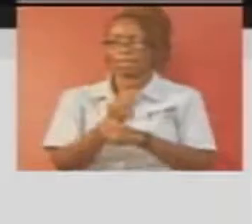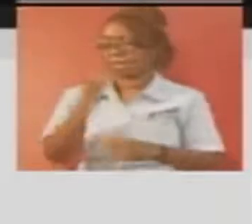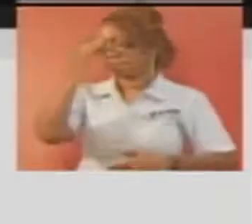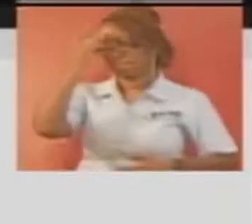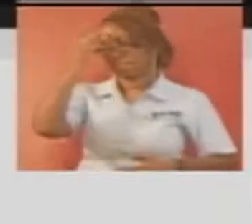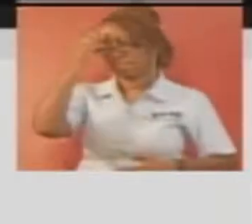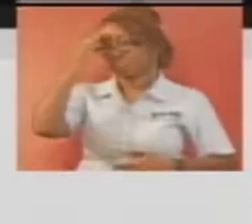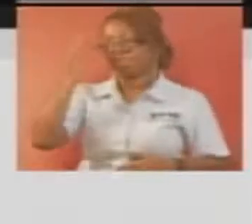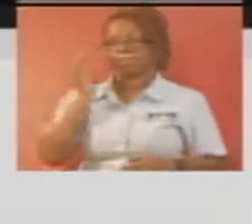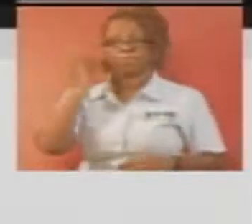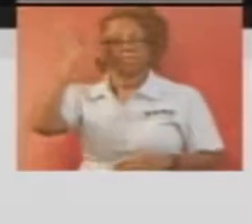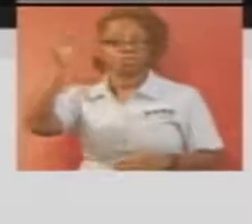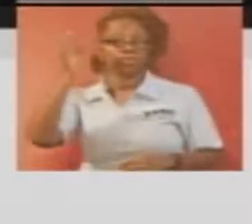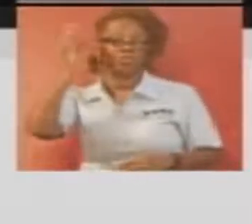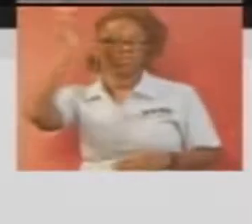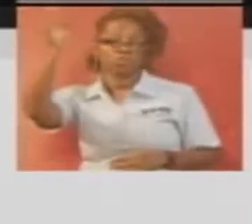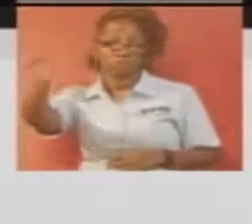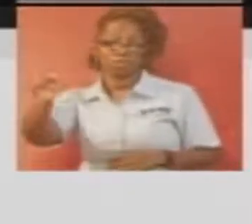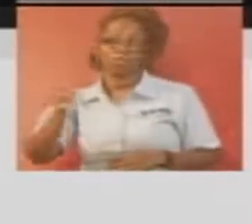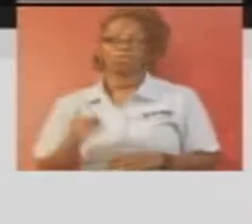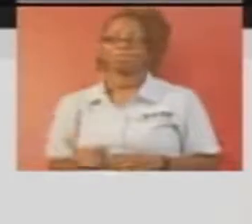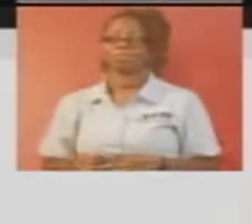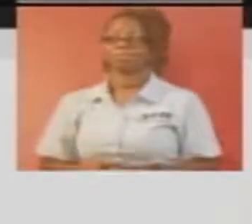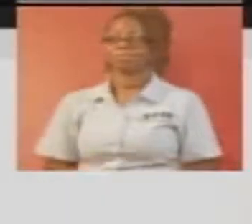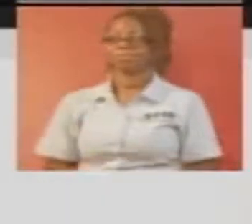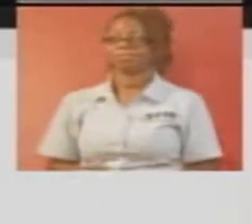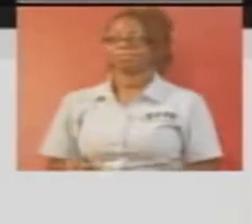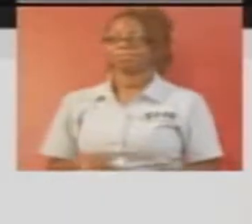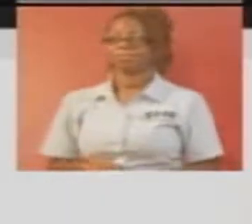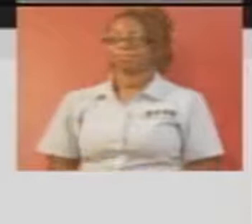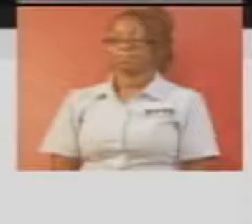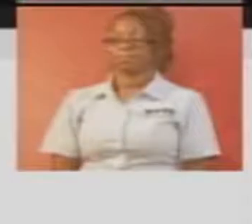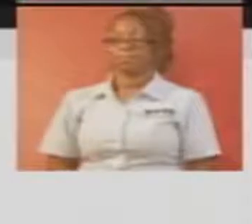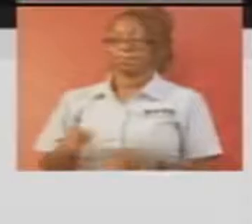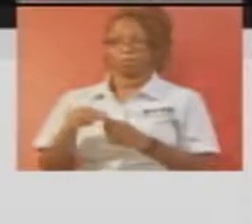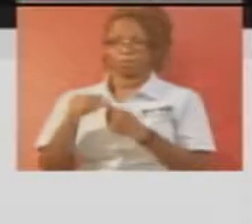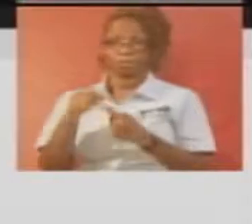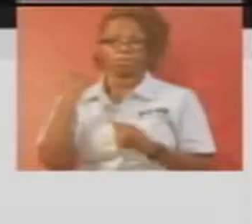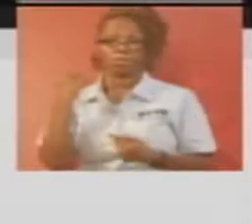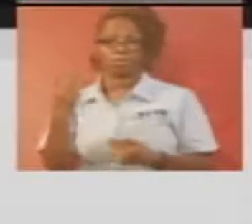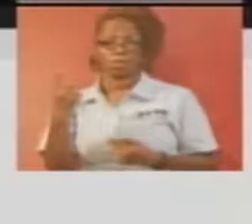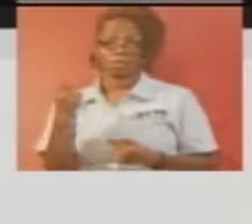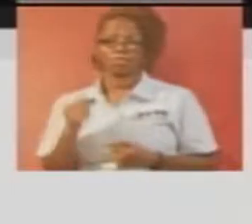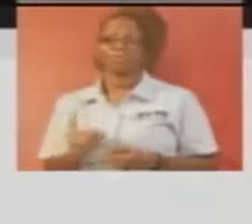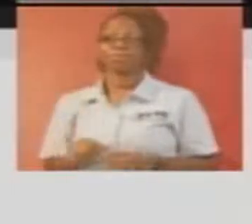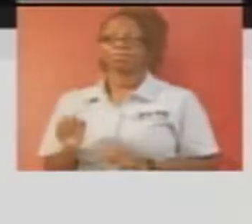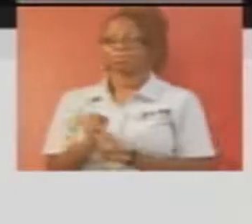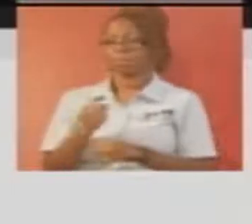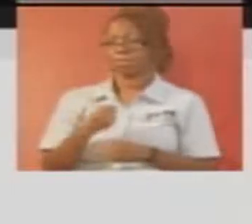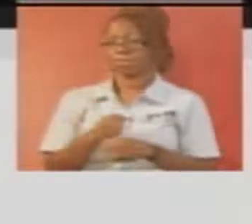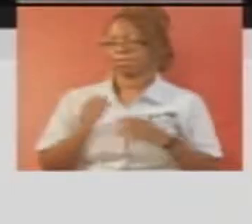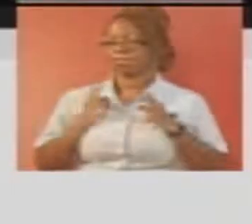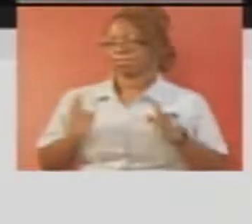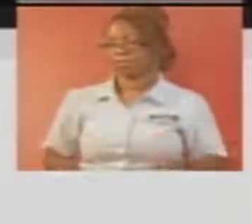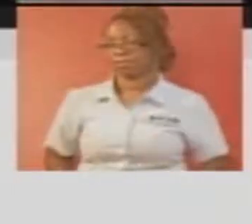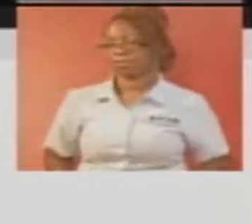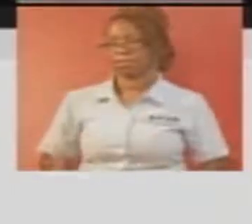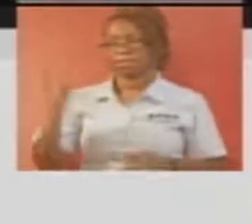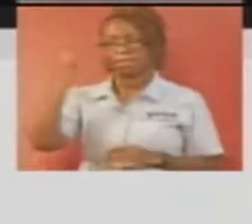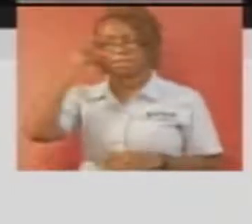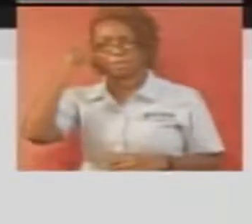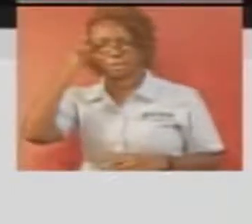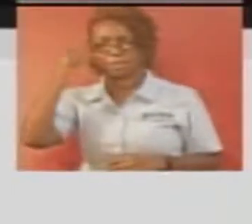is they trick the body into believing that it has been infected by presenting it with similar or